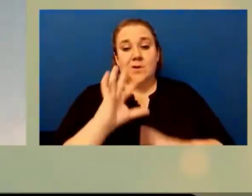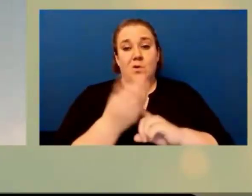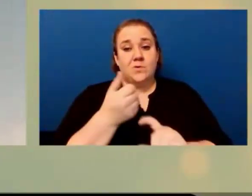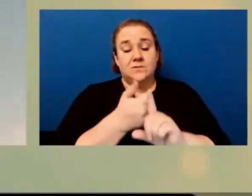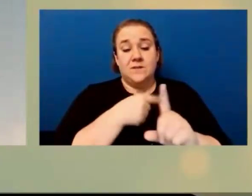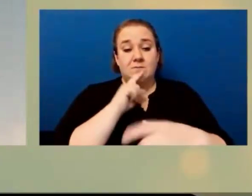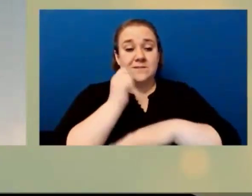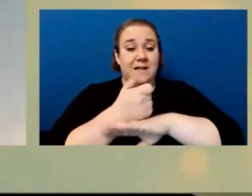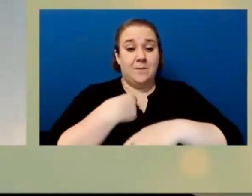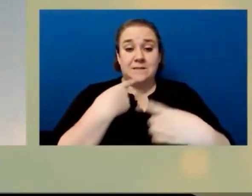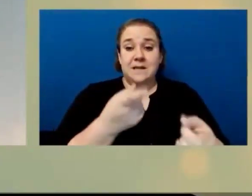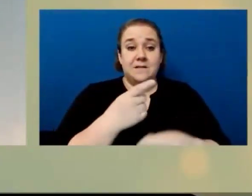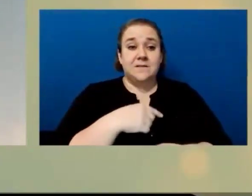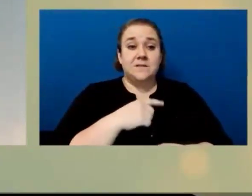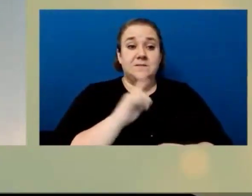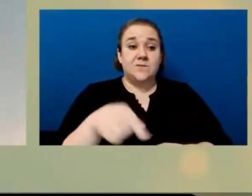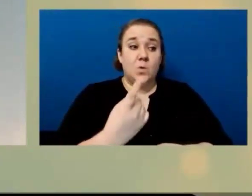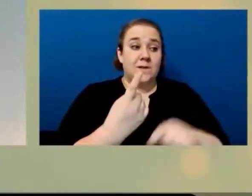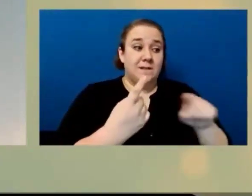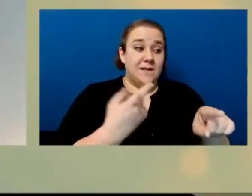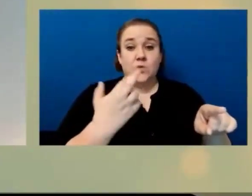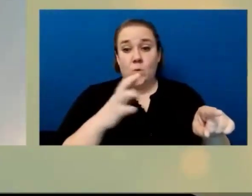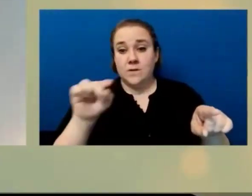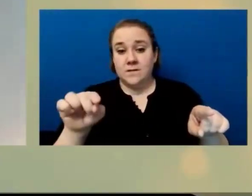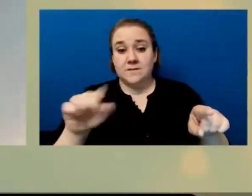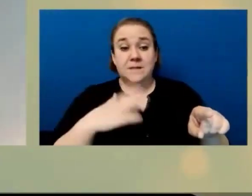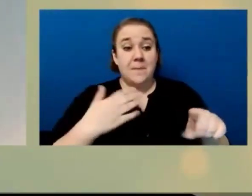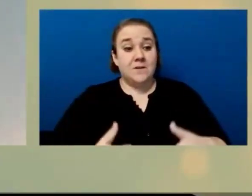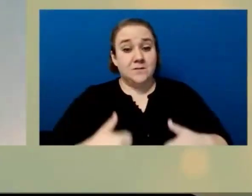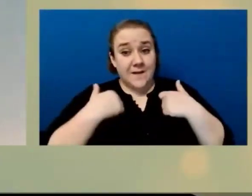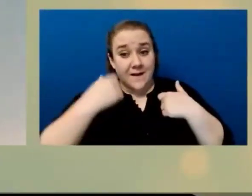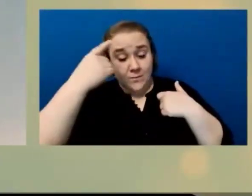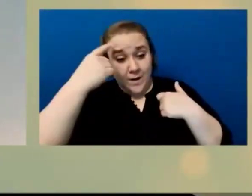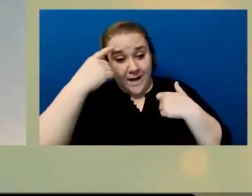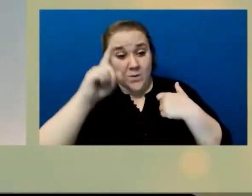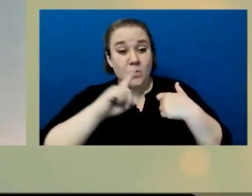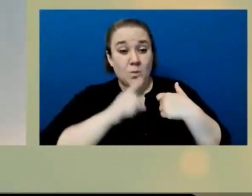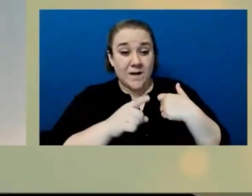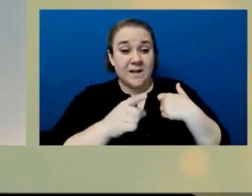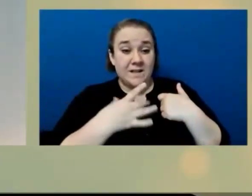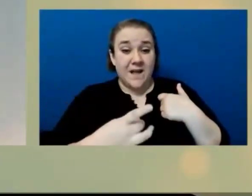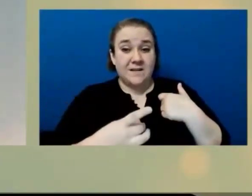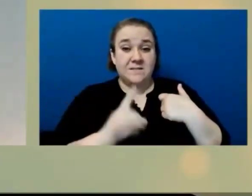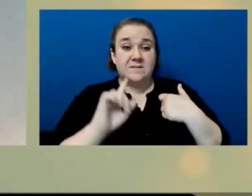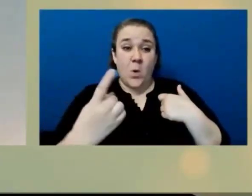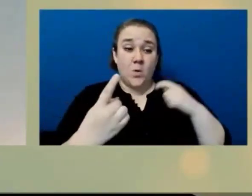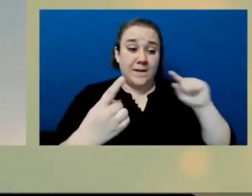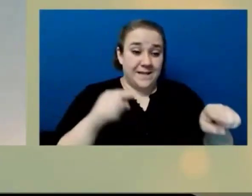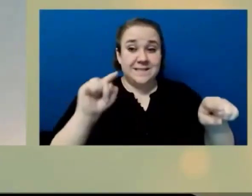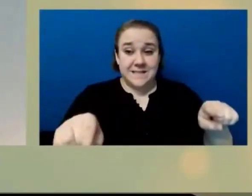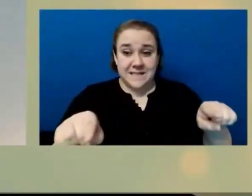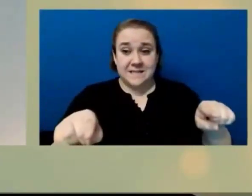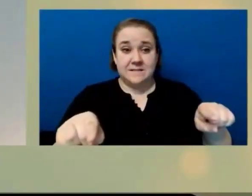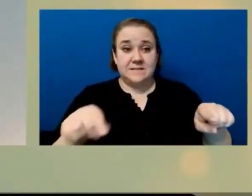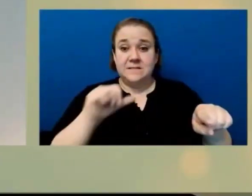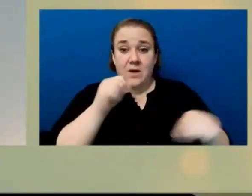sometimes behave like it's only one or the other, like we're all saved or all damned, all good